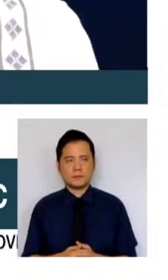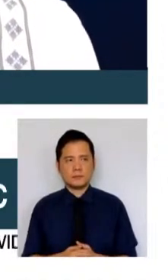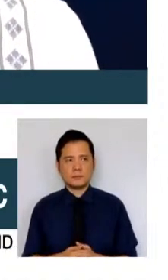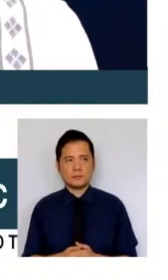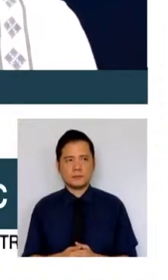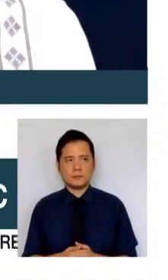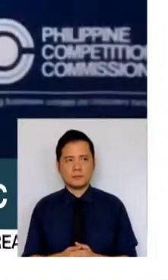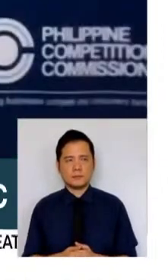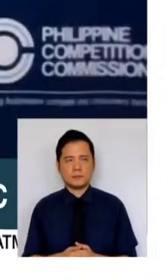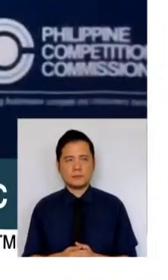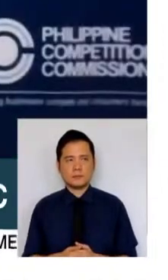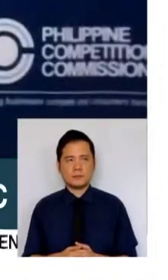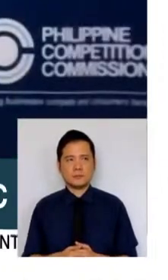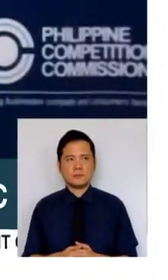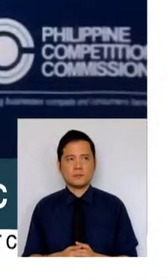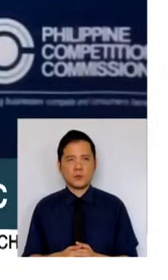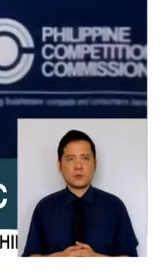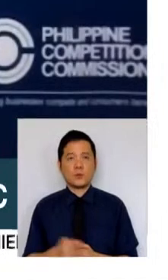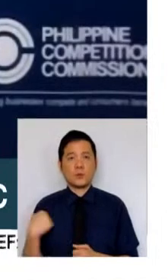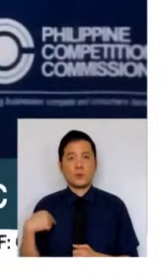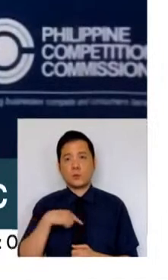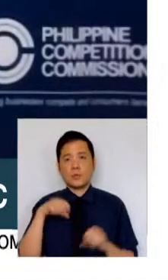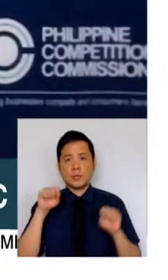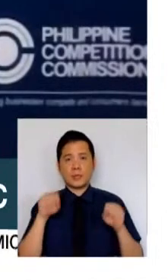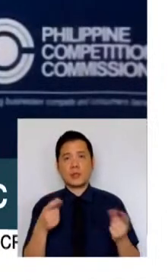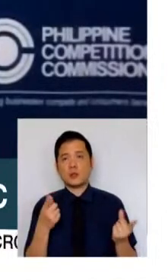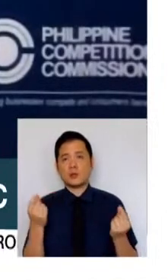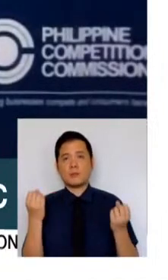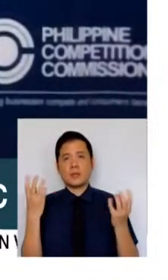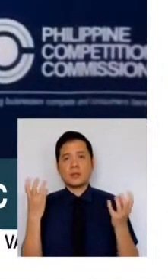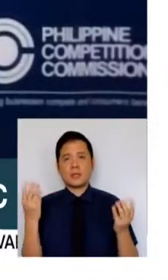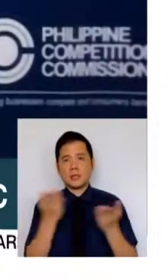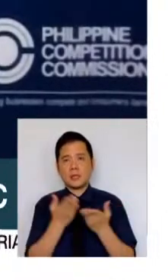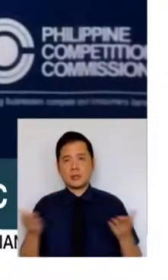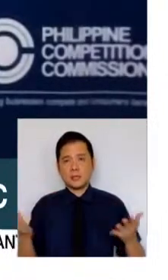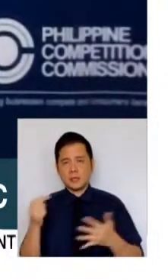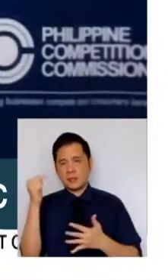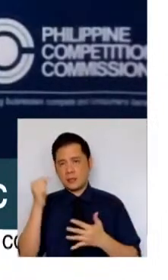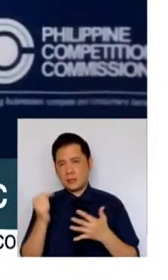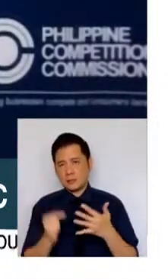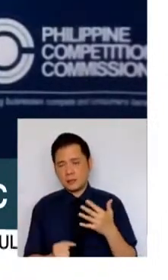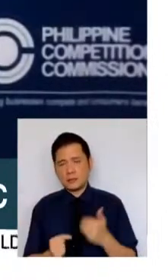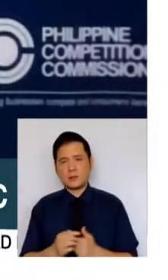there's much that can be done with the public-private partnership.